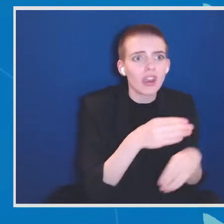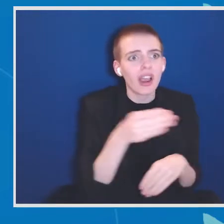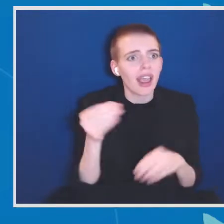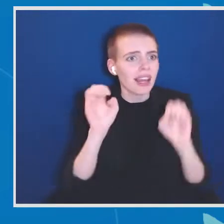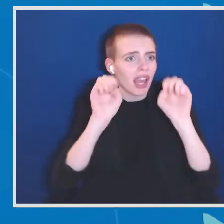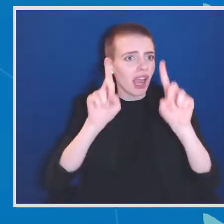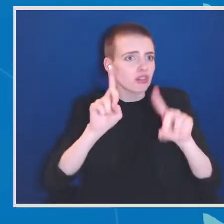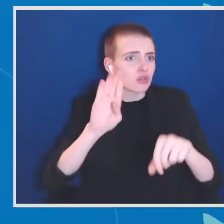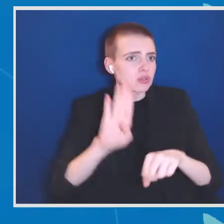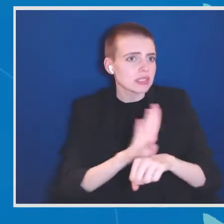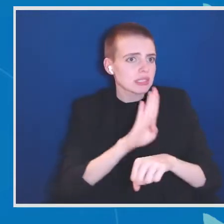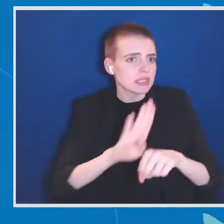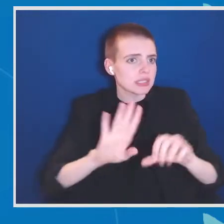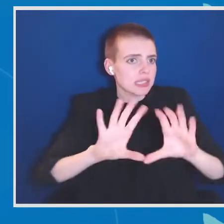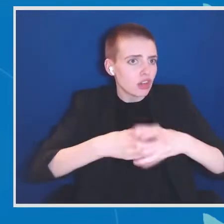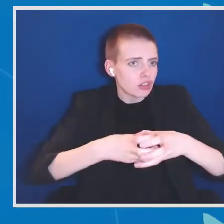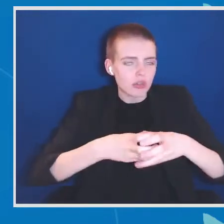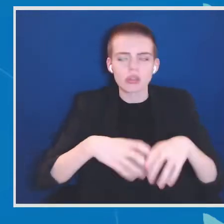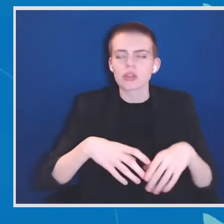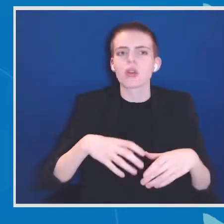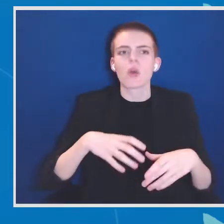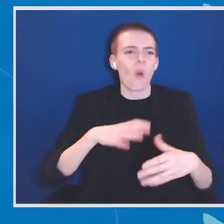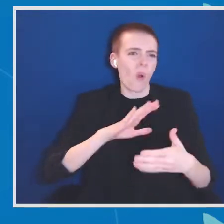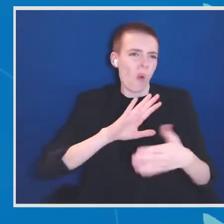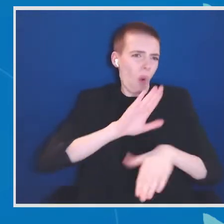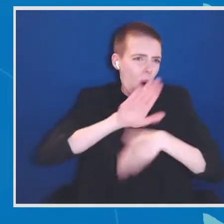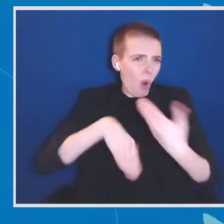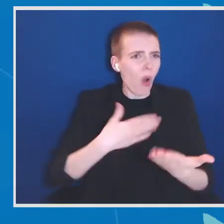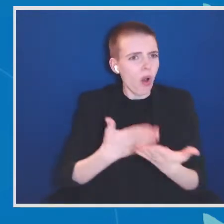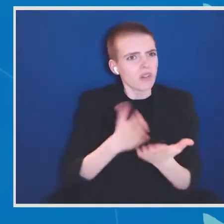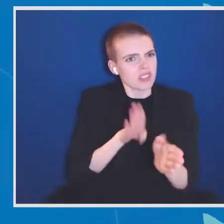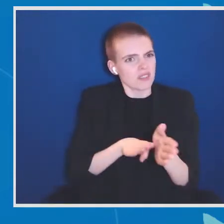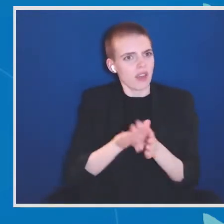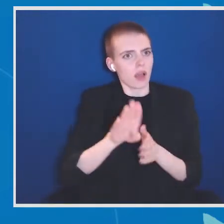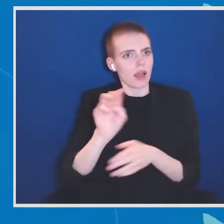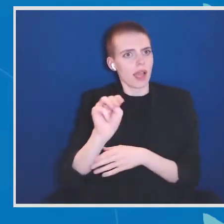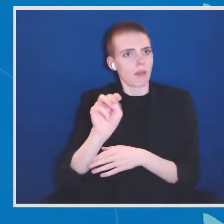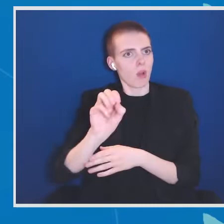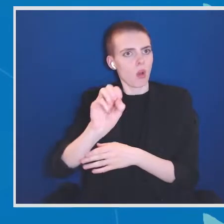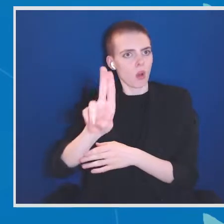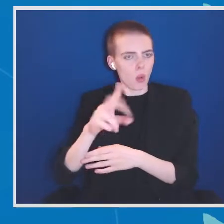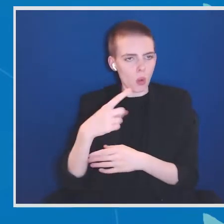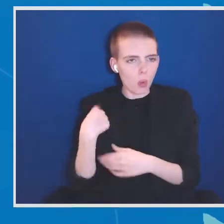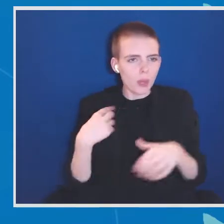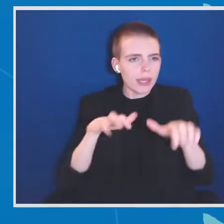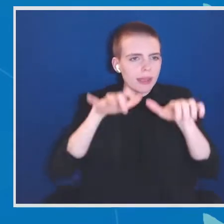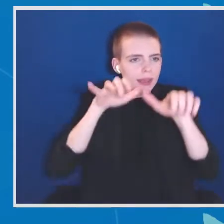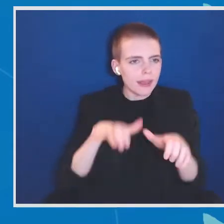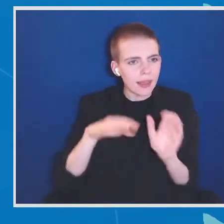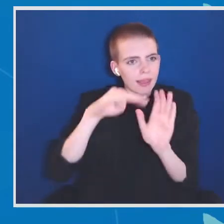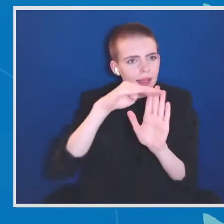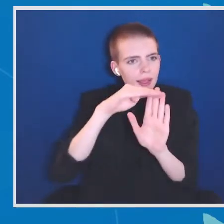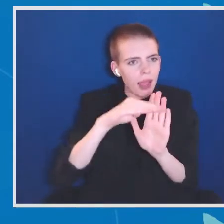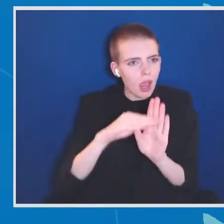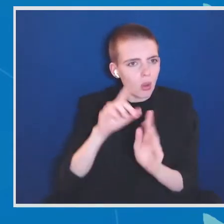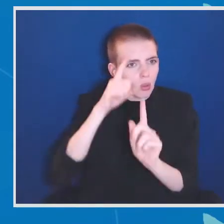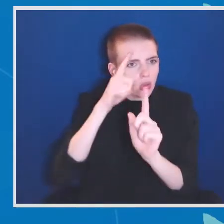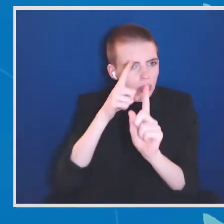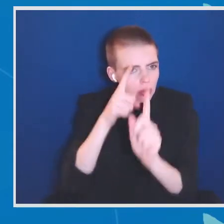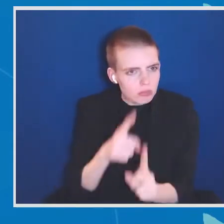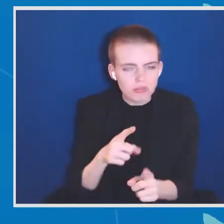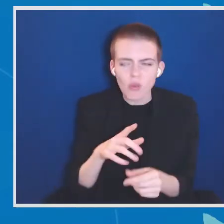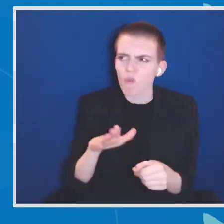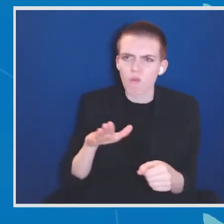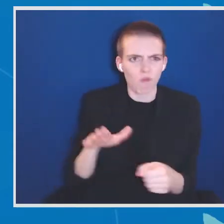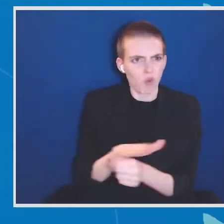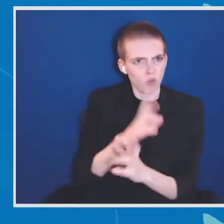developing this through an MOU where we lay out these goals and we lay out the complete respect for the sovereignty of the